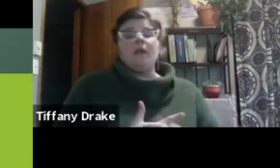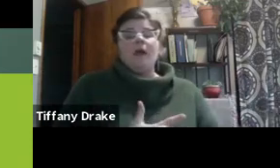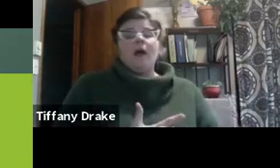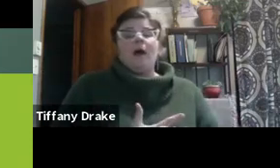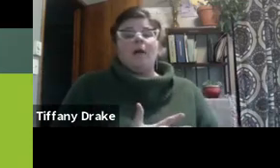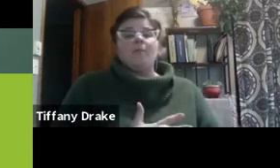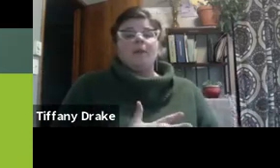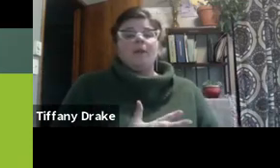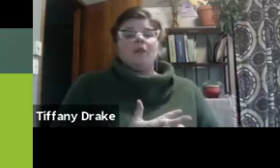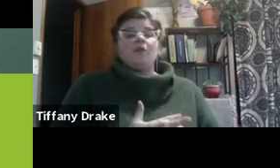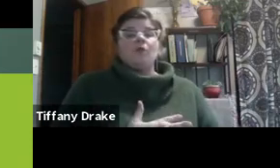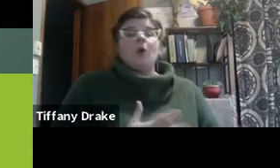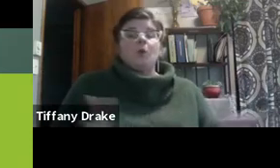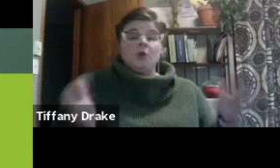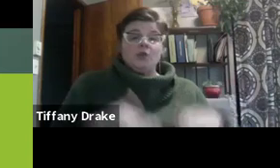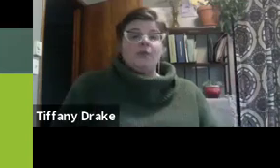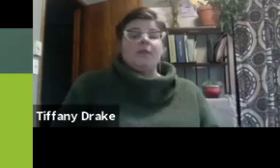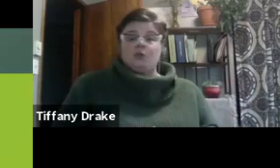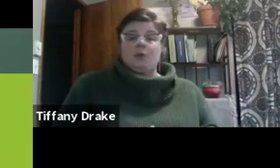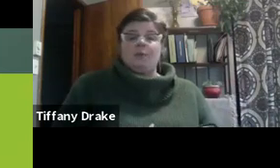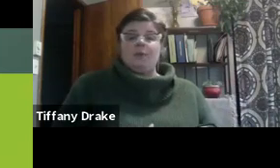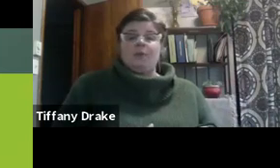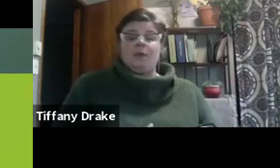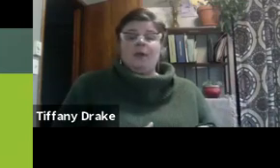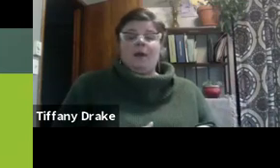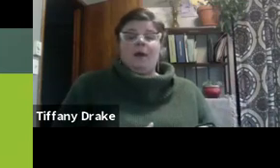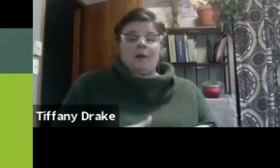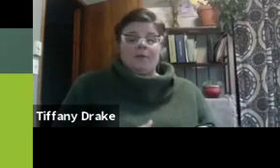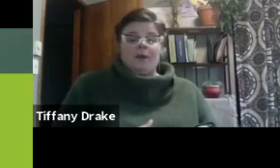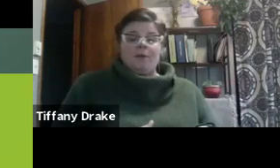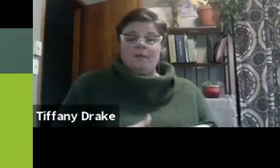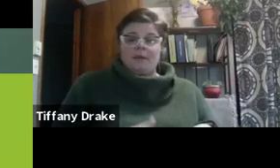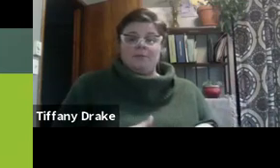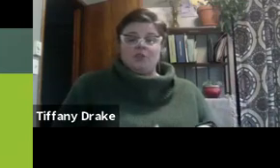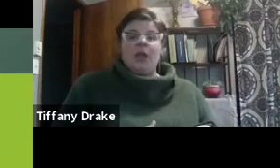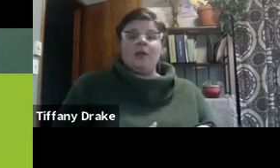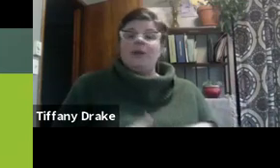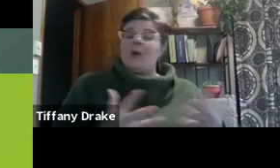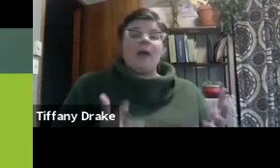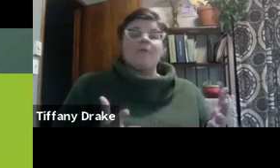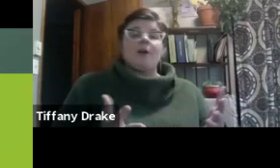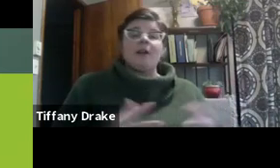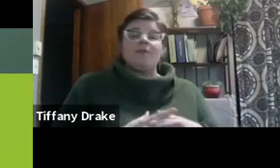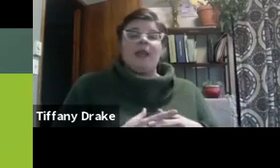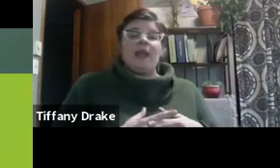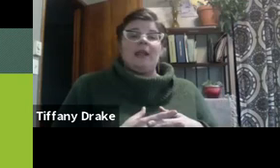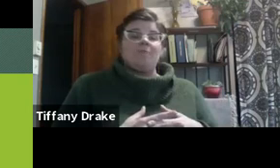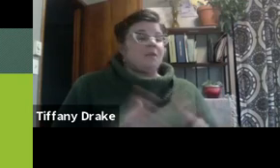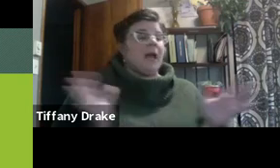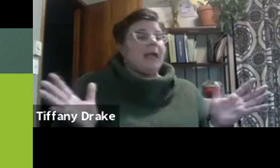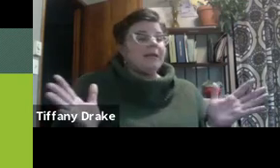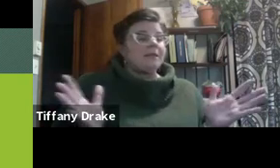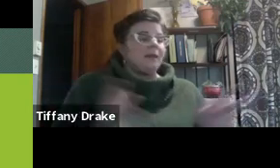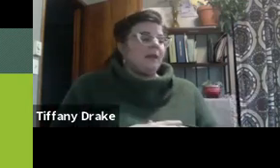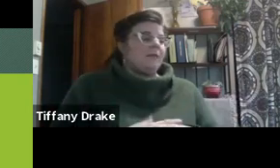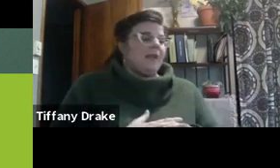things to reduce sexual abuse of their victim child. However, if they